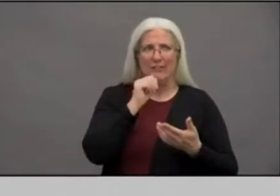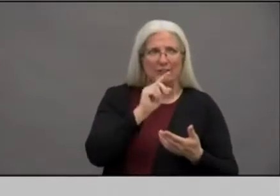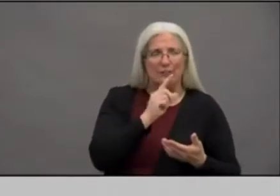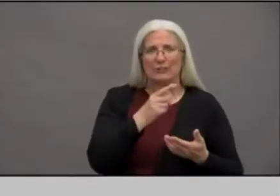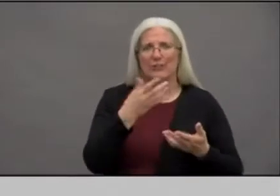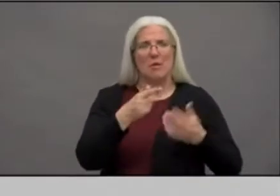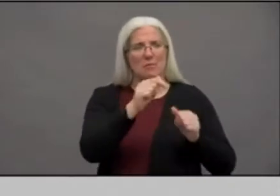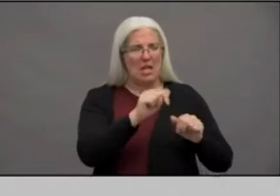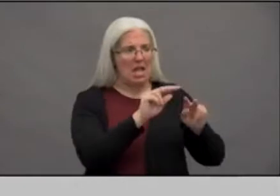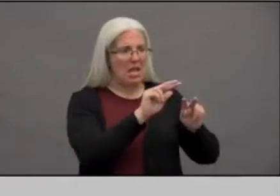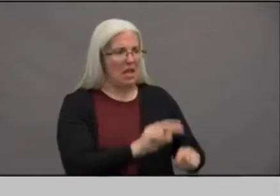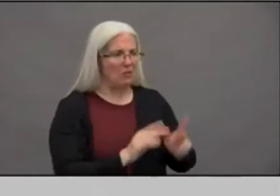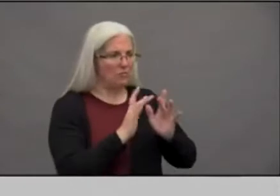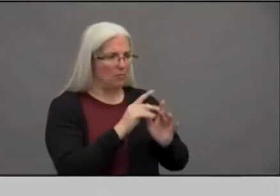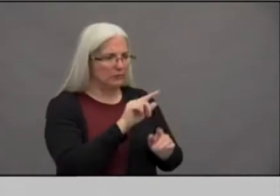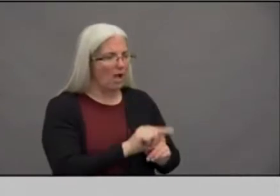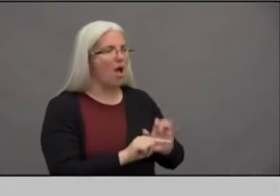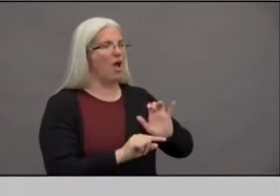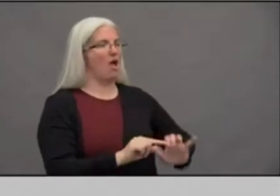website,